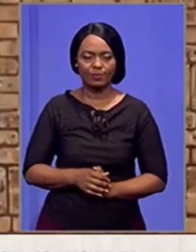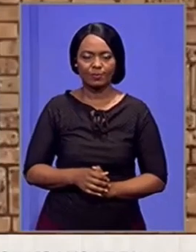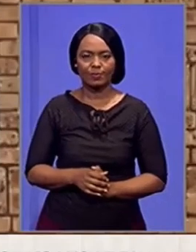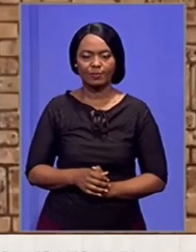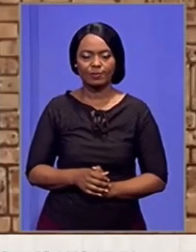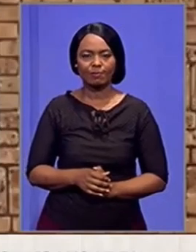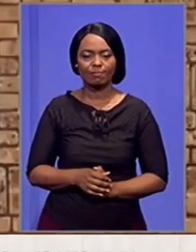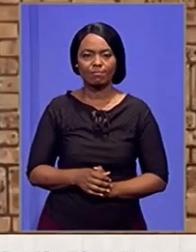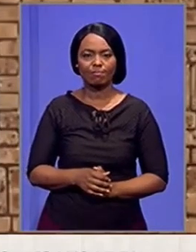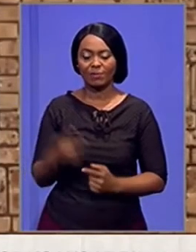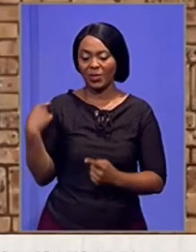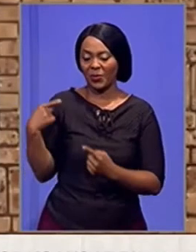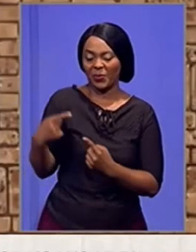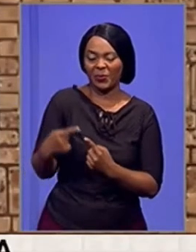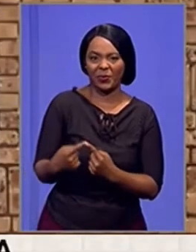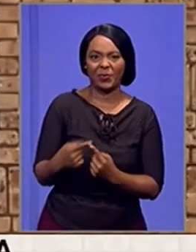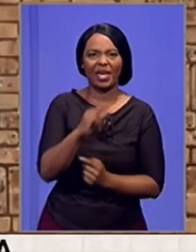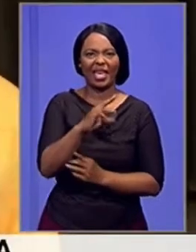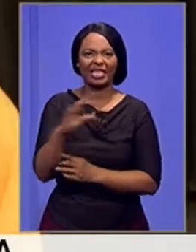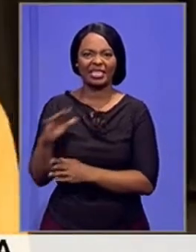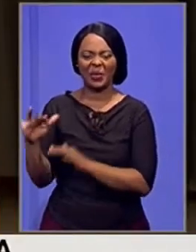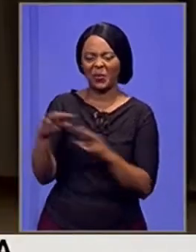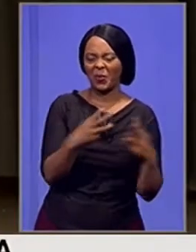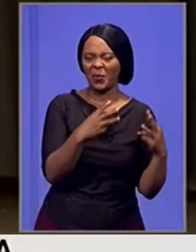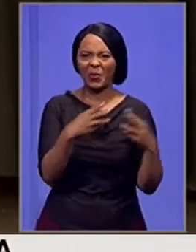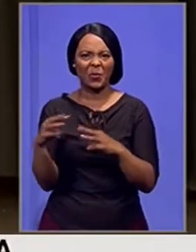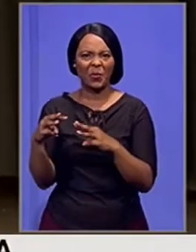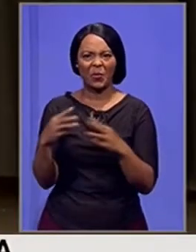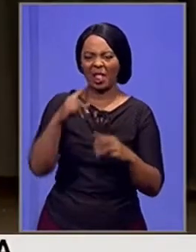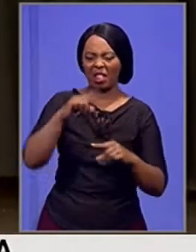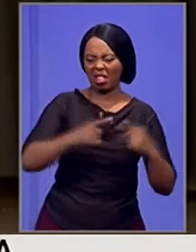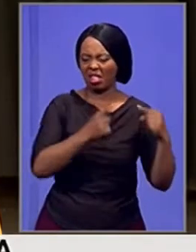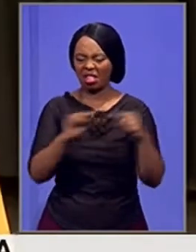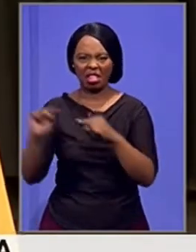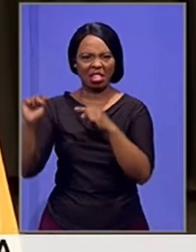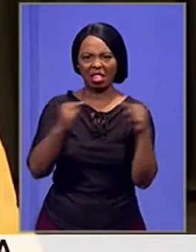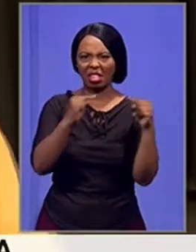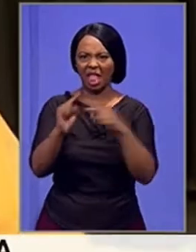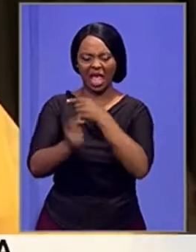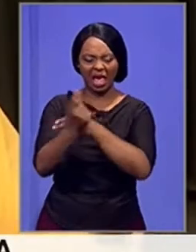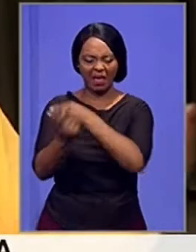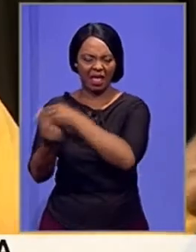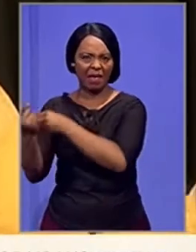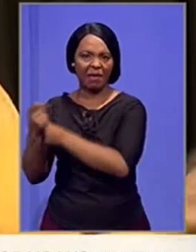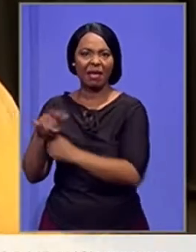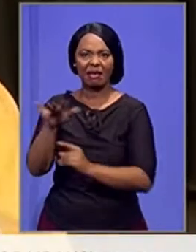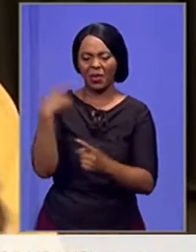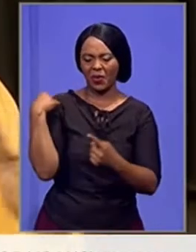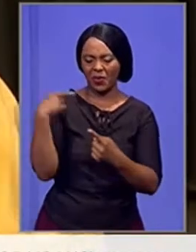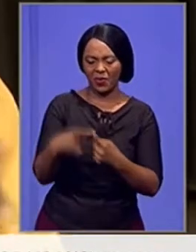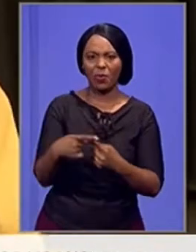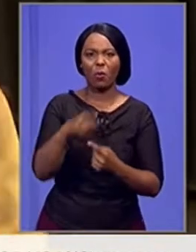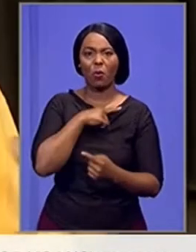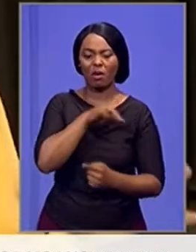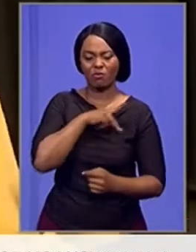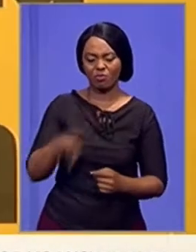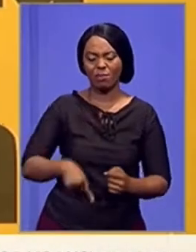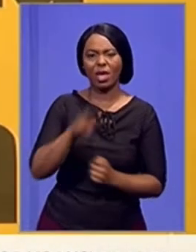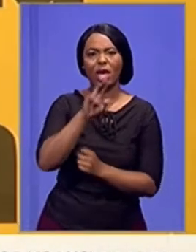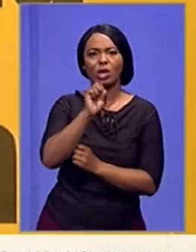Go nako e tele ANC mo North West e sena tsepamo. Ka 2018 komiti khuduthamaga e eteletsweng pele ke Supra Mahumapelo e ne a